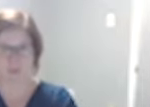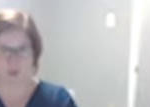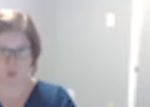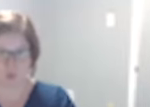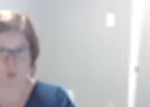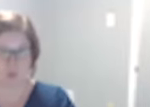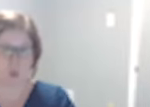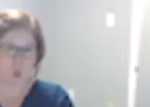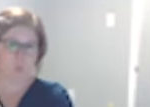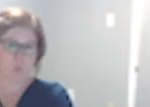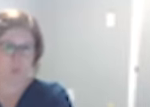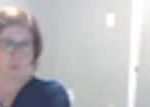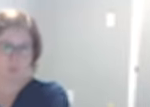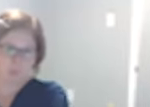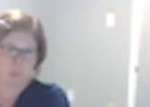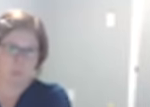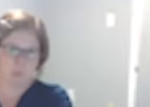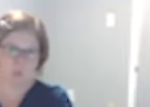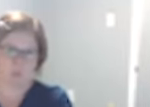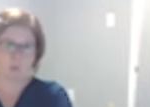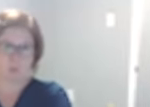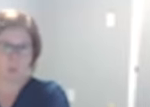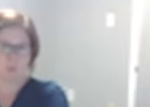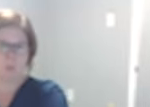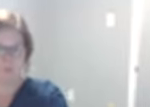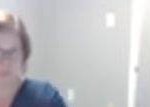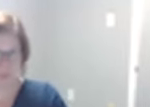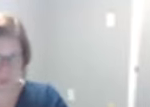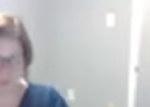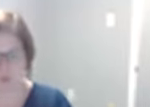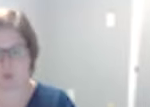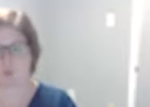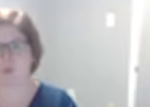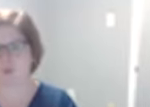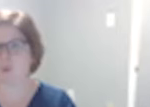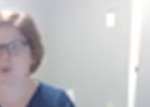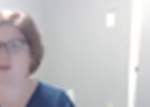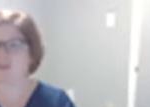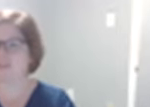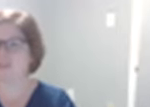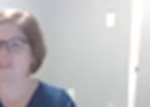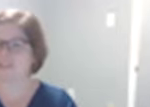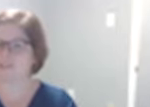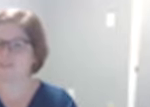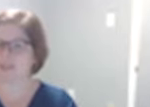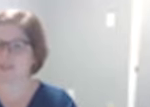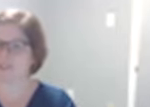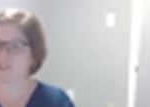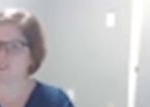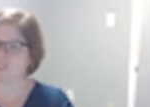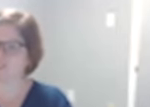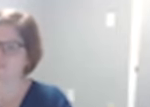work with a pump and with a fan. So being in a space station is kind of noisy, even if I couldn't recognize